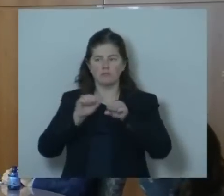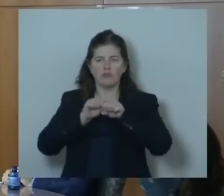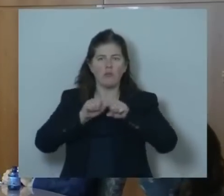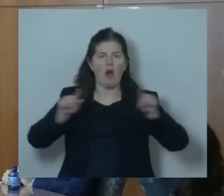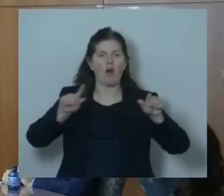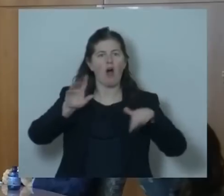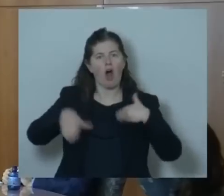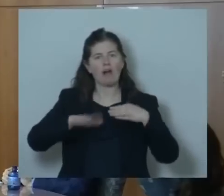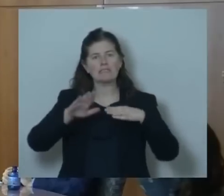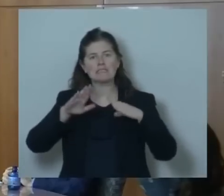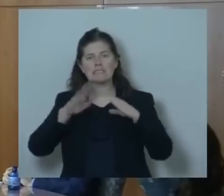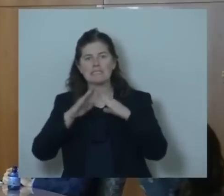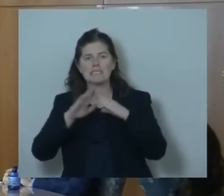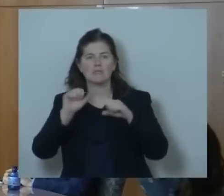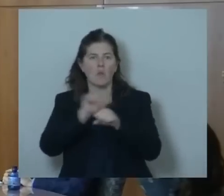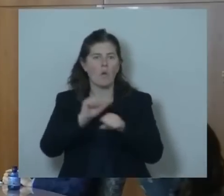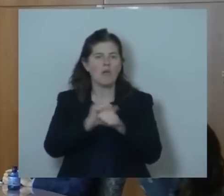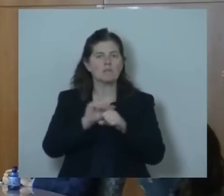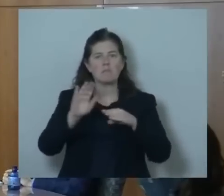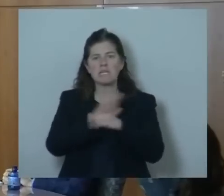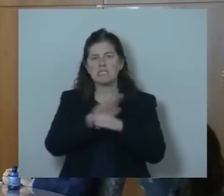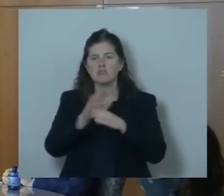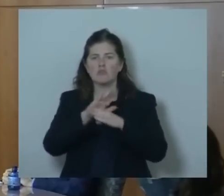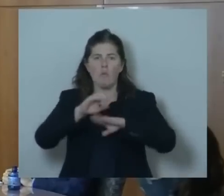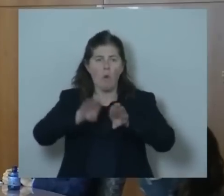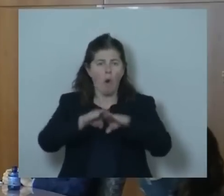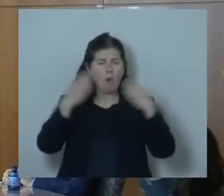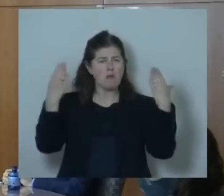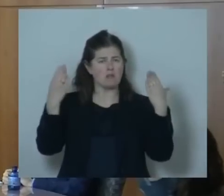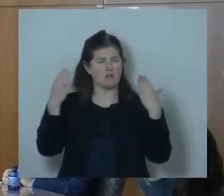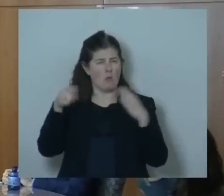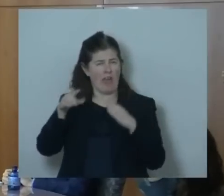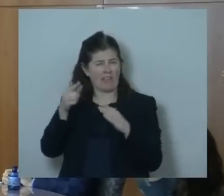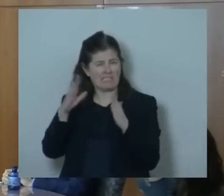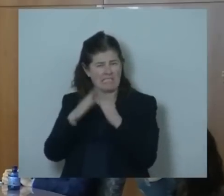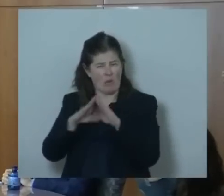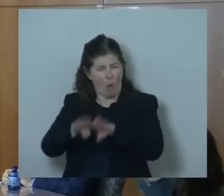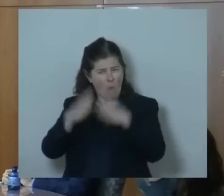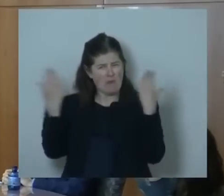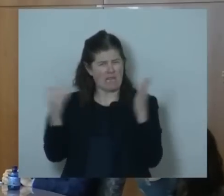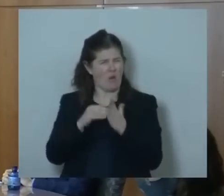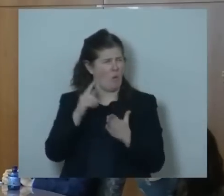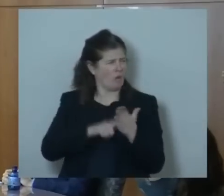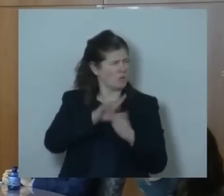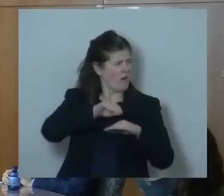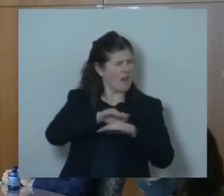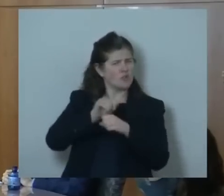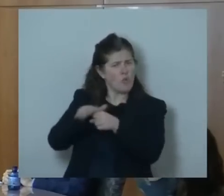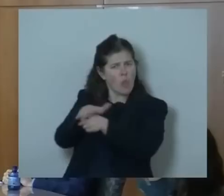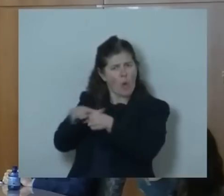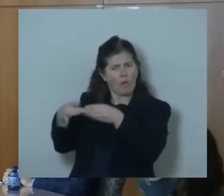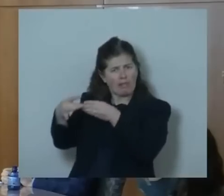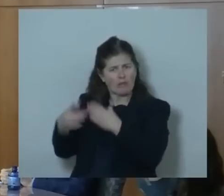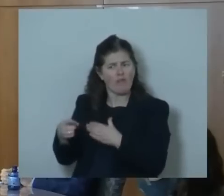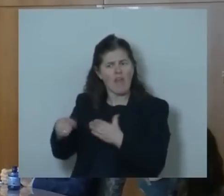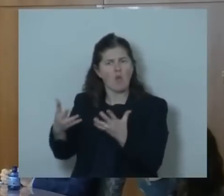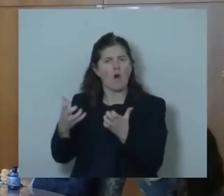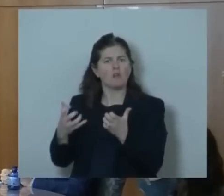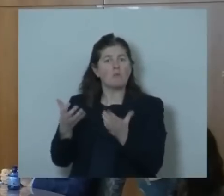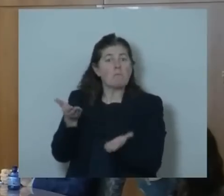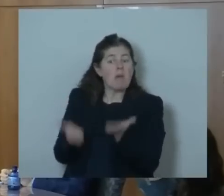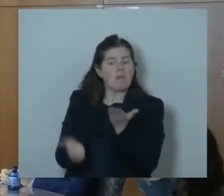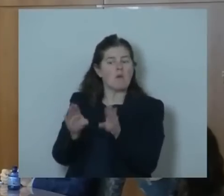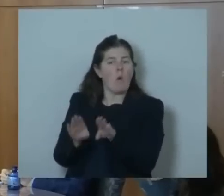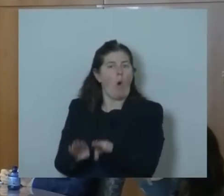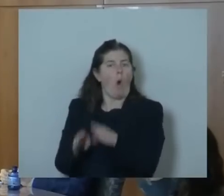all businesses that are shut down to open their doors. I guess what would your advice be to any local leaders who are wanting to maybe